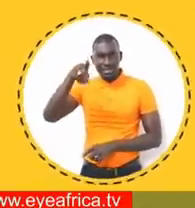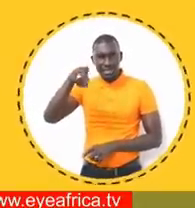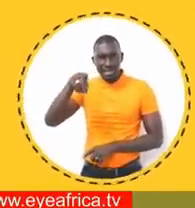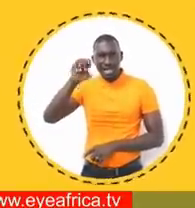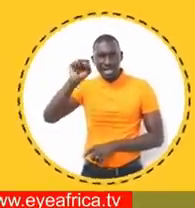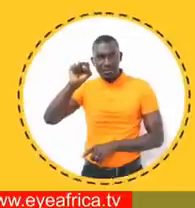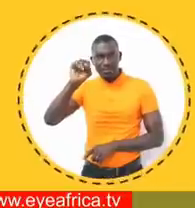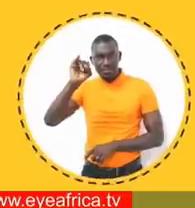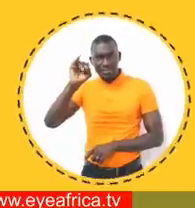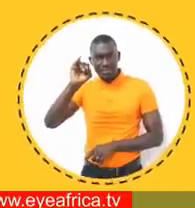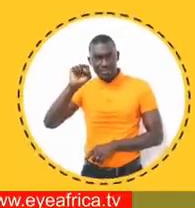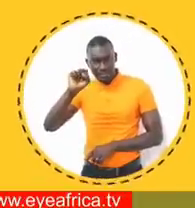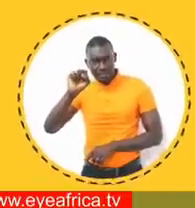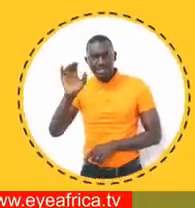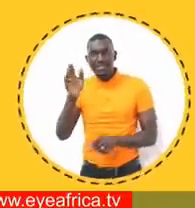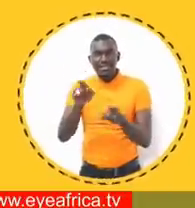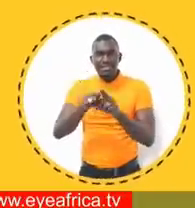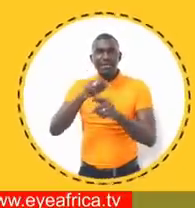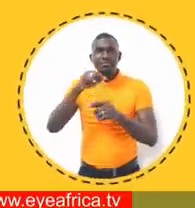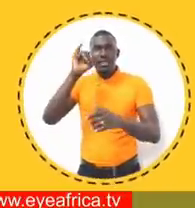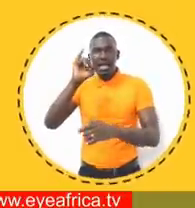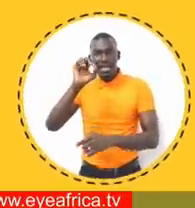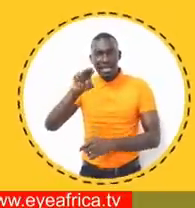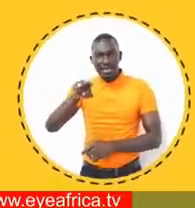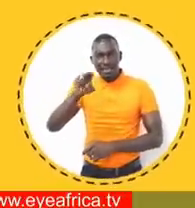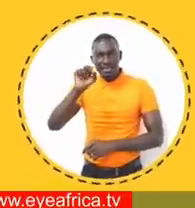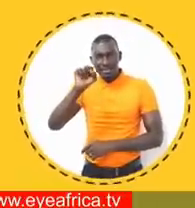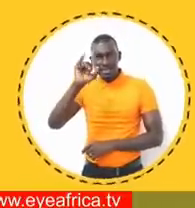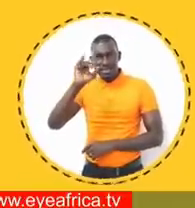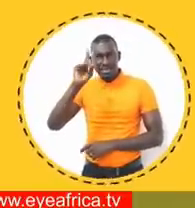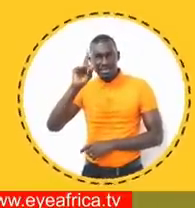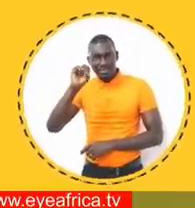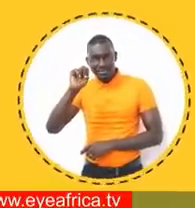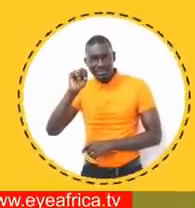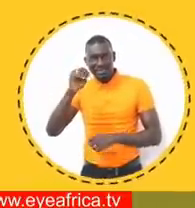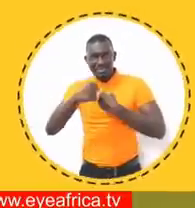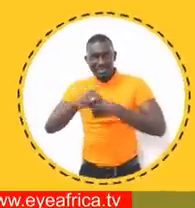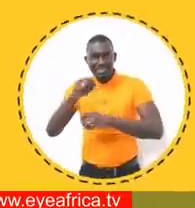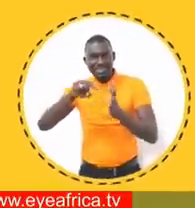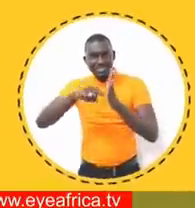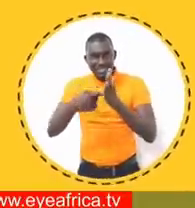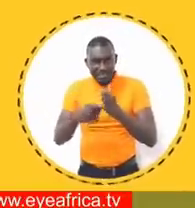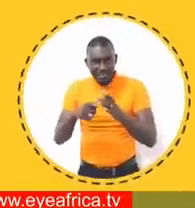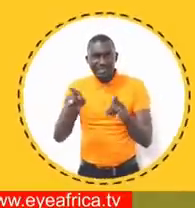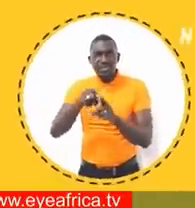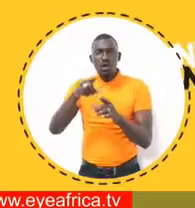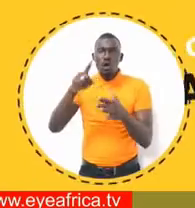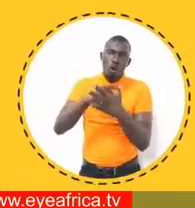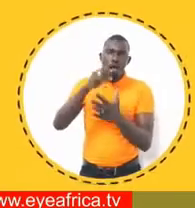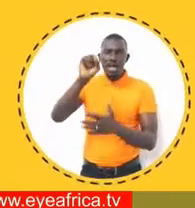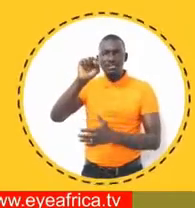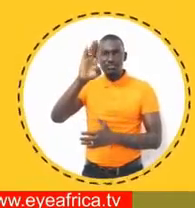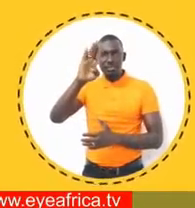and Technology, Kamsi Technology Insight Training Center, and in Sibek College, Daming Ika